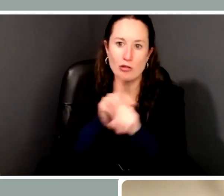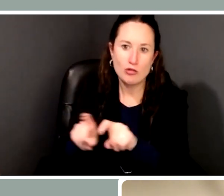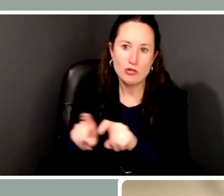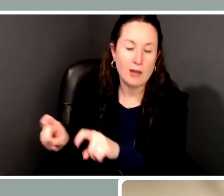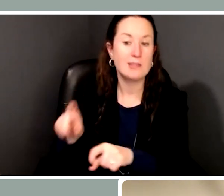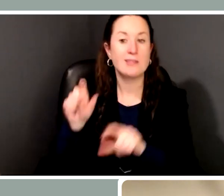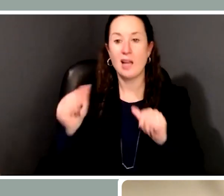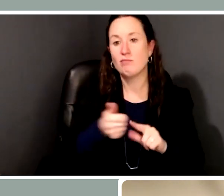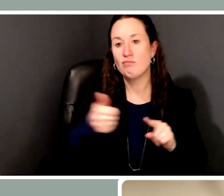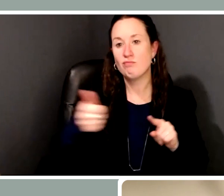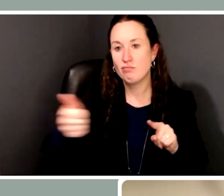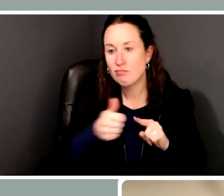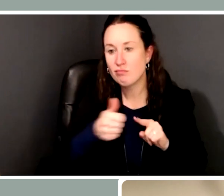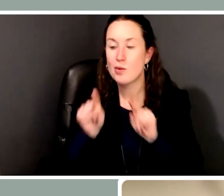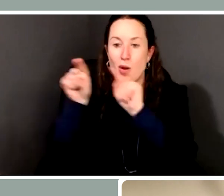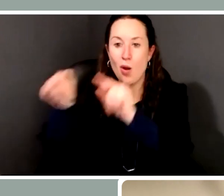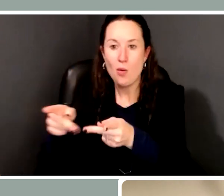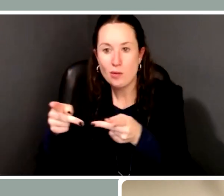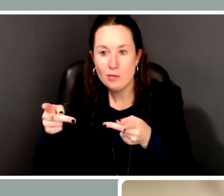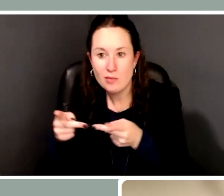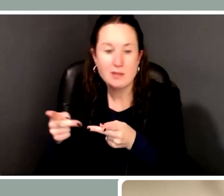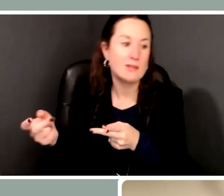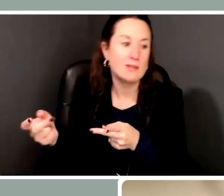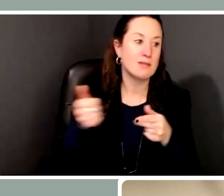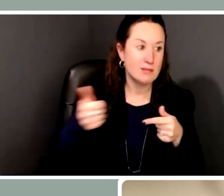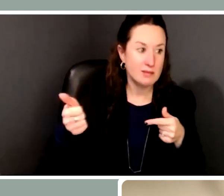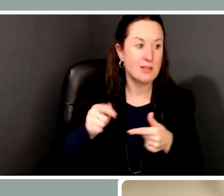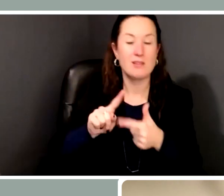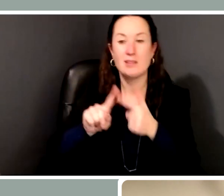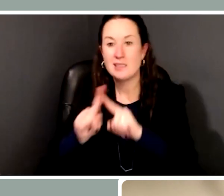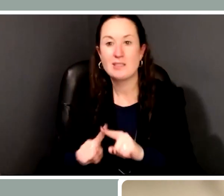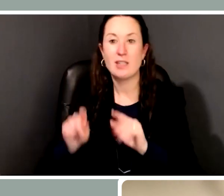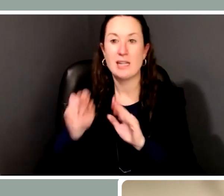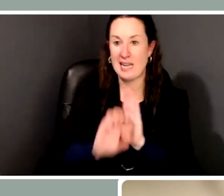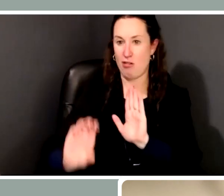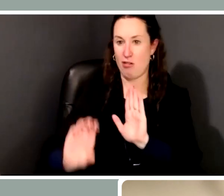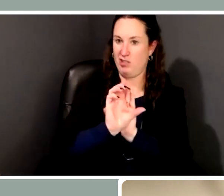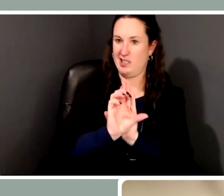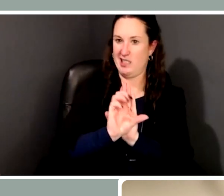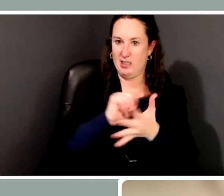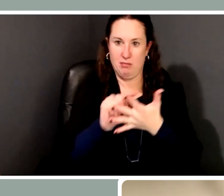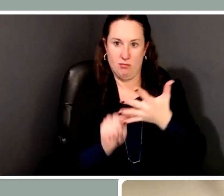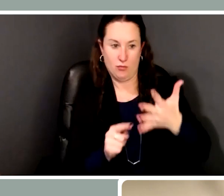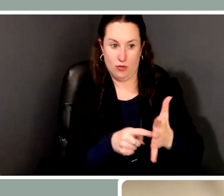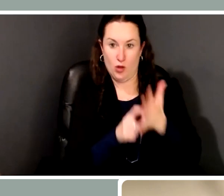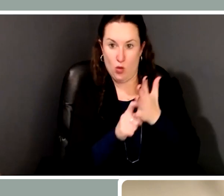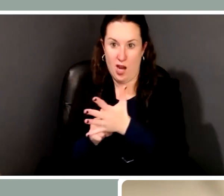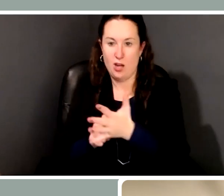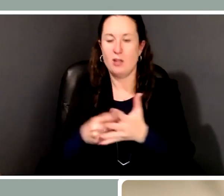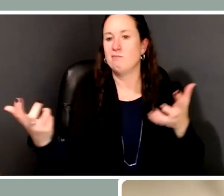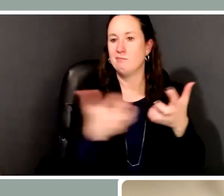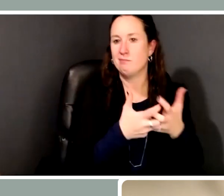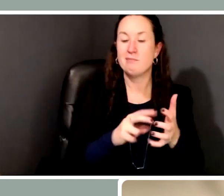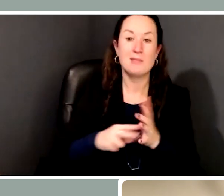do whatever, and have to meet the characteristics that they have to have relatively little in terms of other health issues.